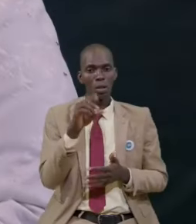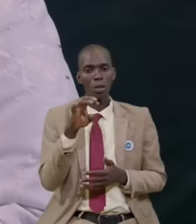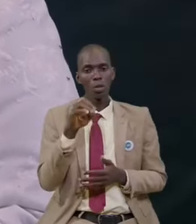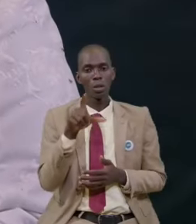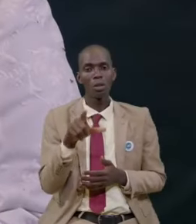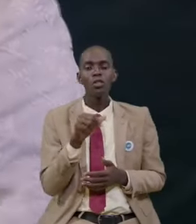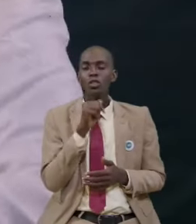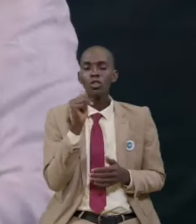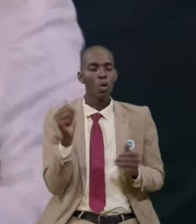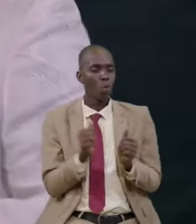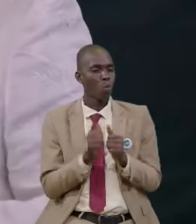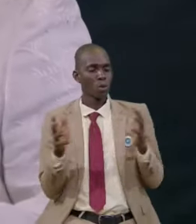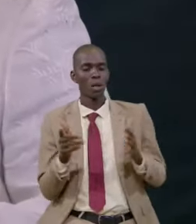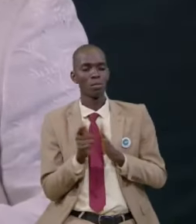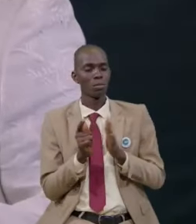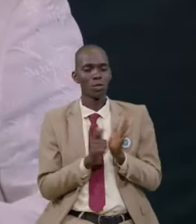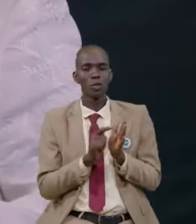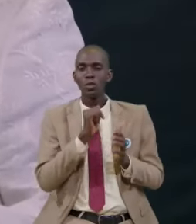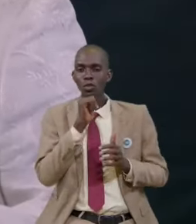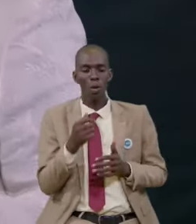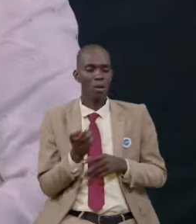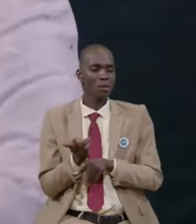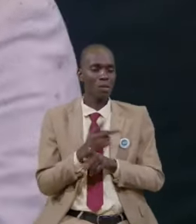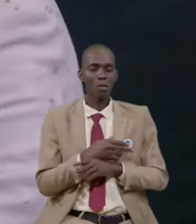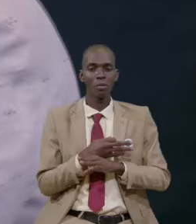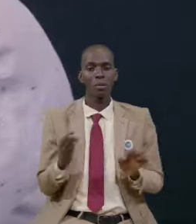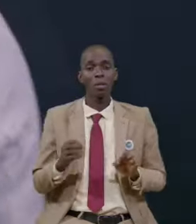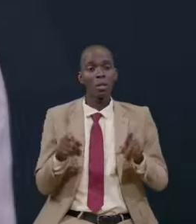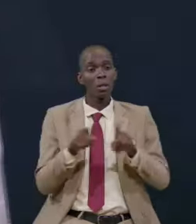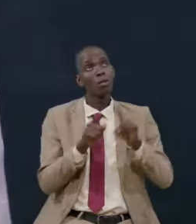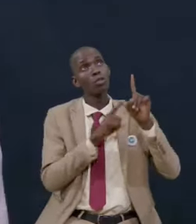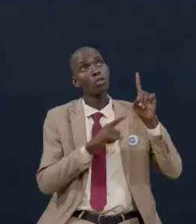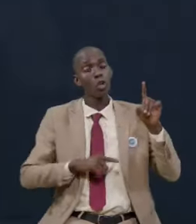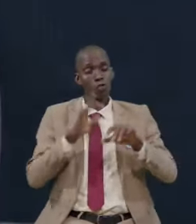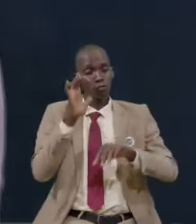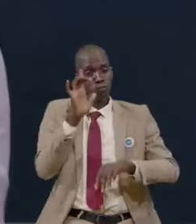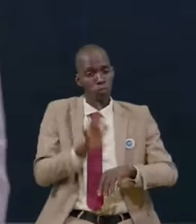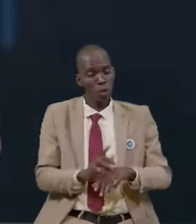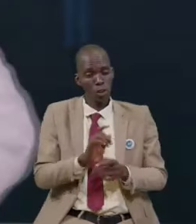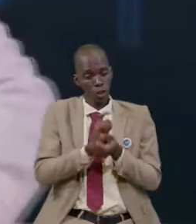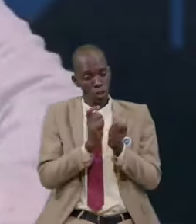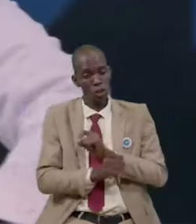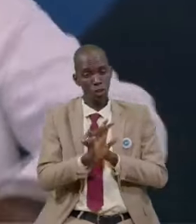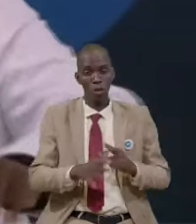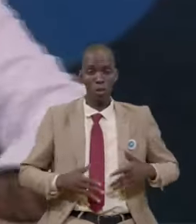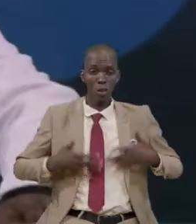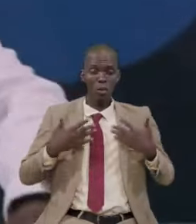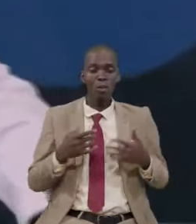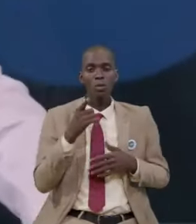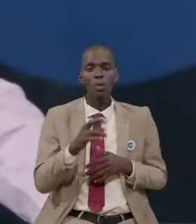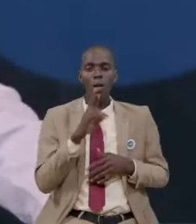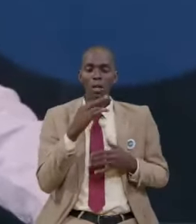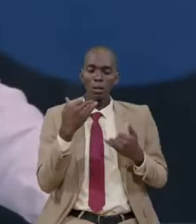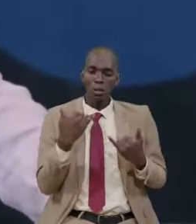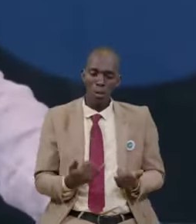life, and as he turns your life around, and as he saves you, you are now loyal to the Lord. And